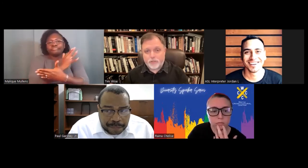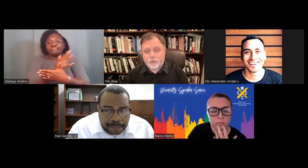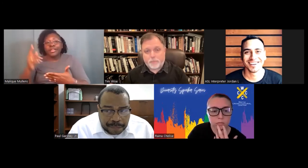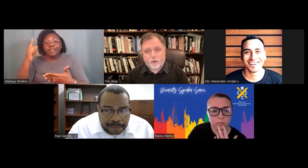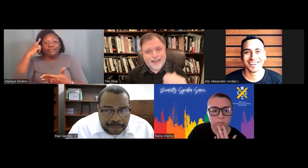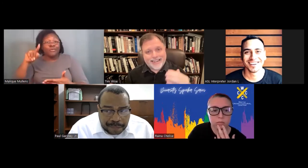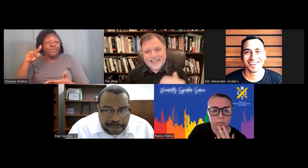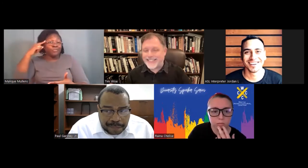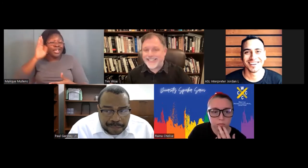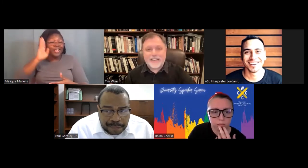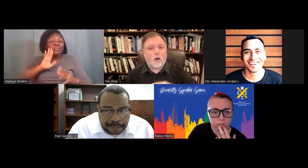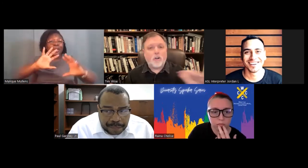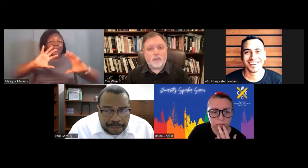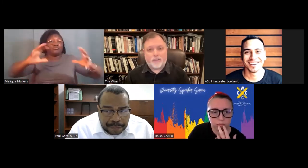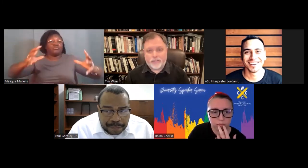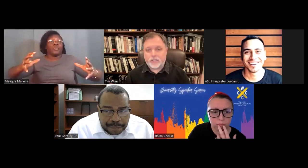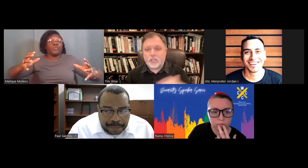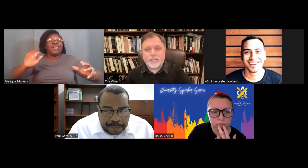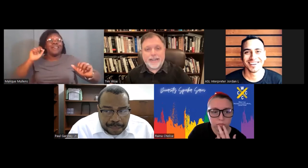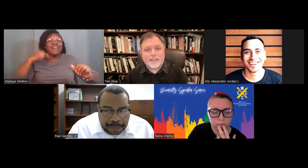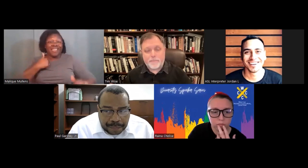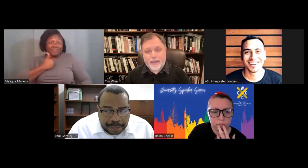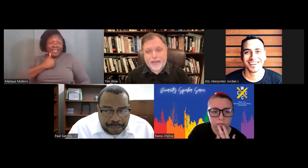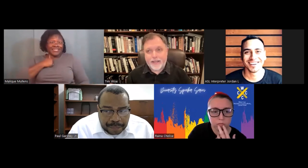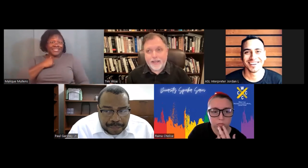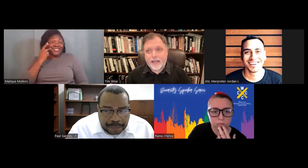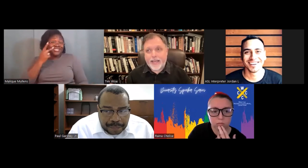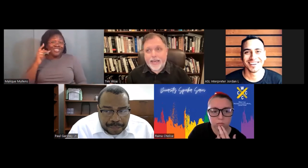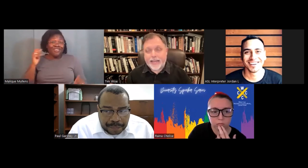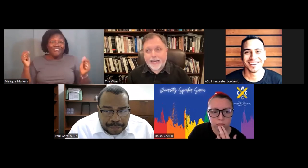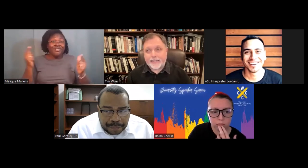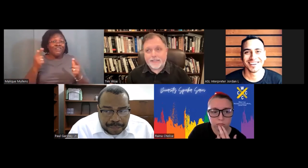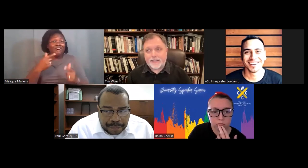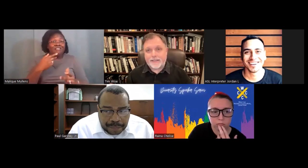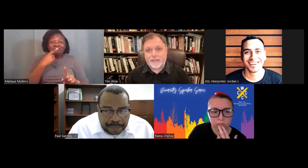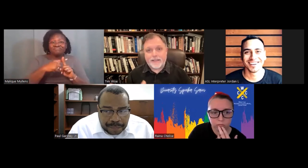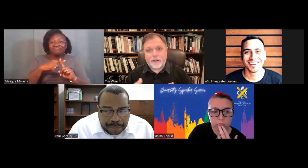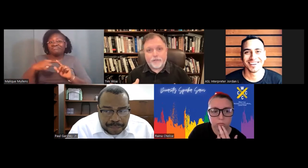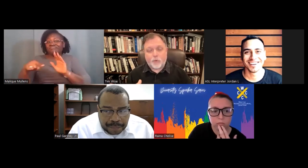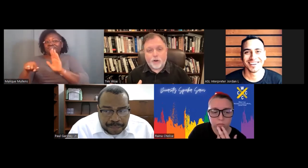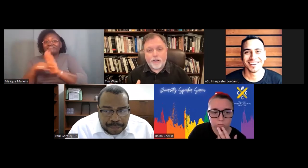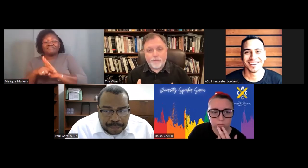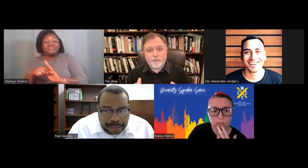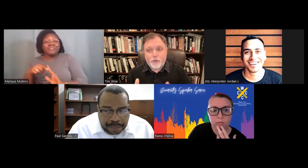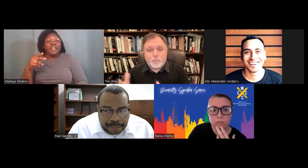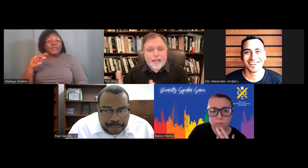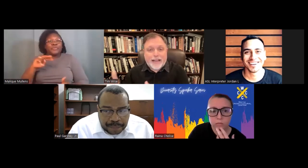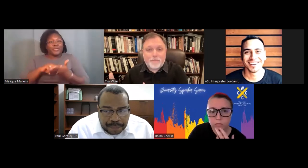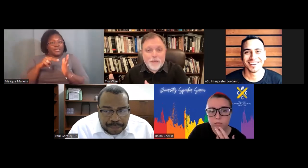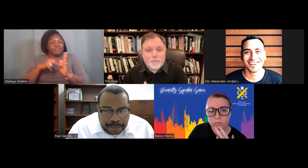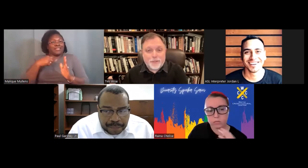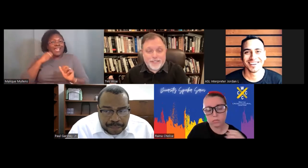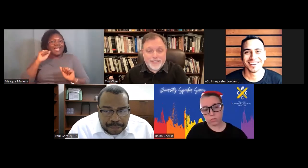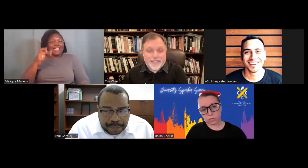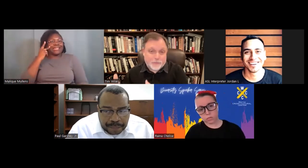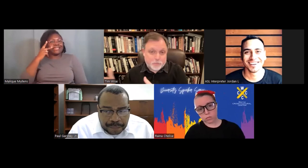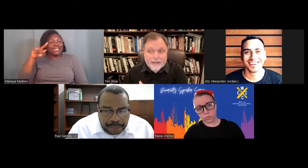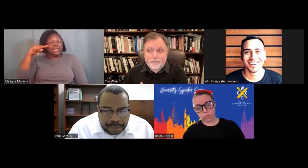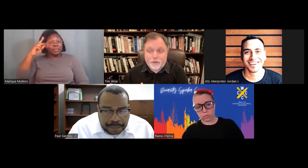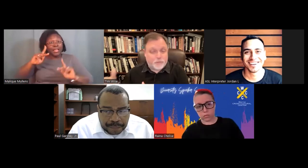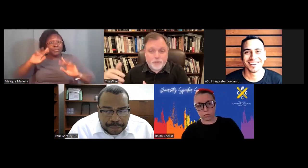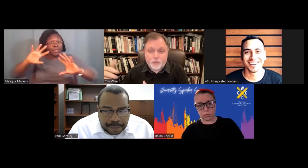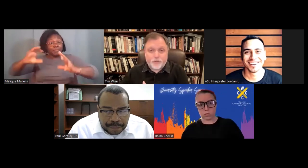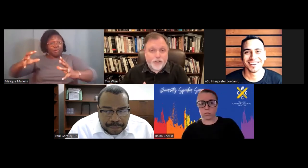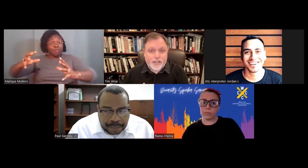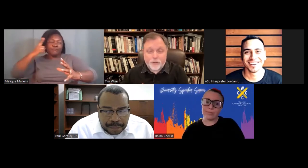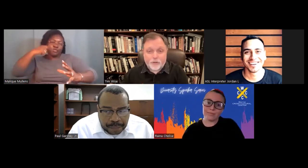one very small part. I got to see all of it, the good and the bad. And I got to therefore view Black people, in this case, it was Black